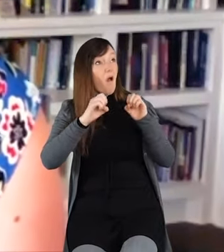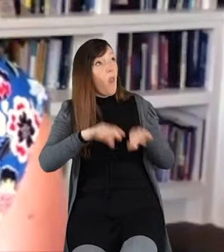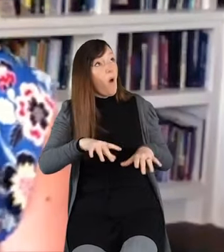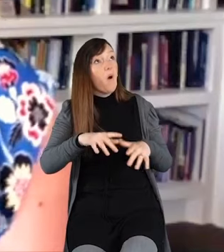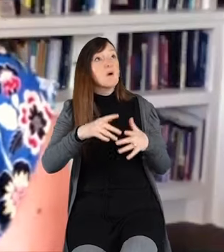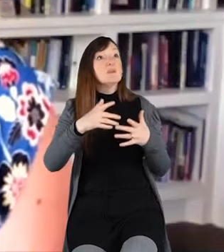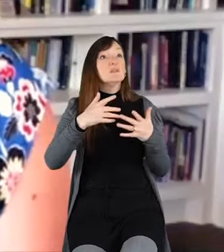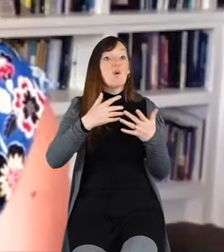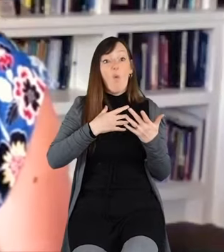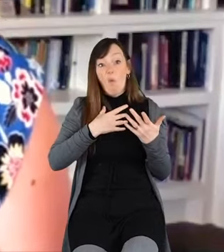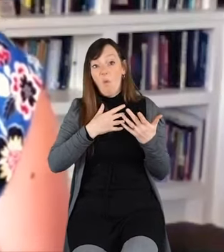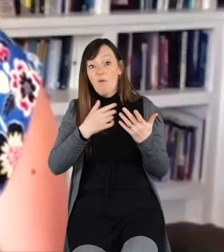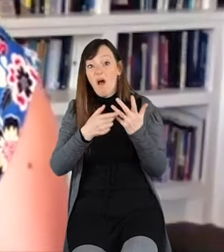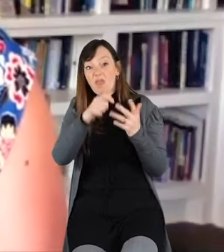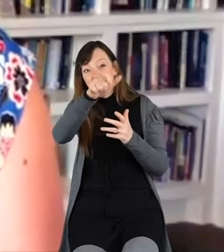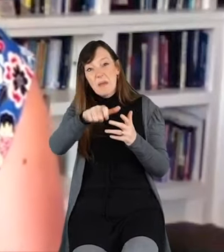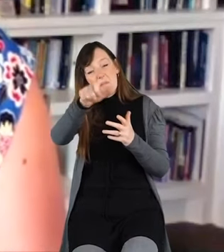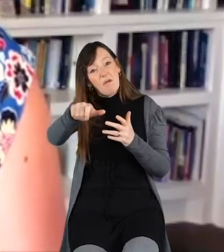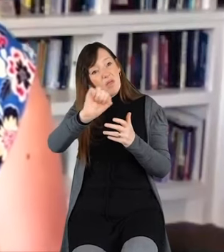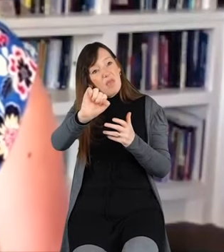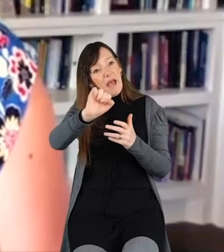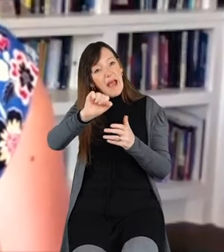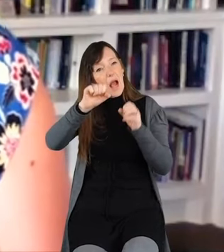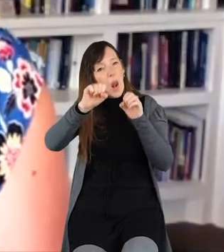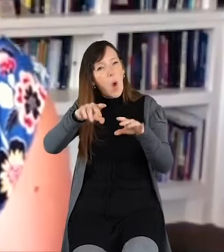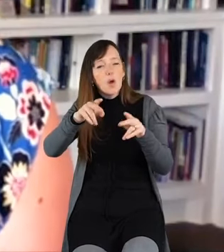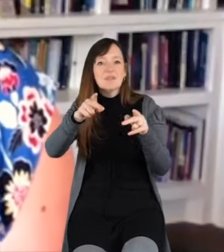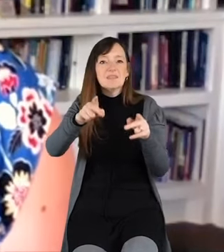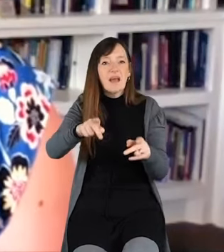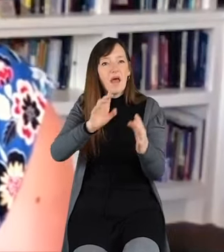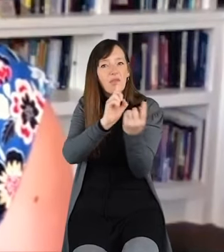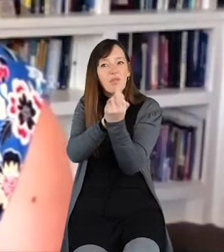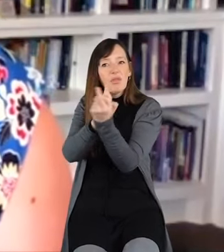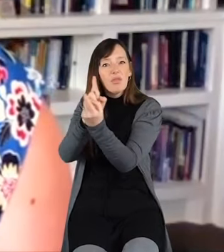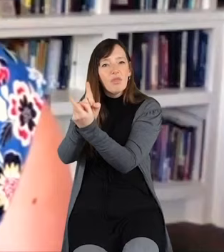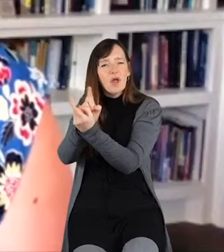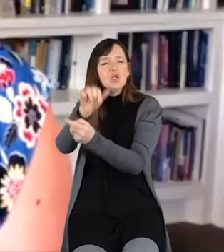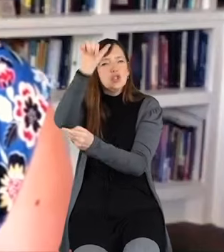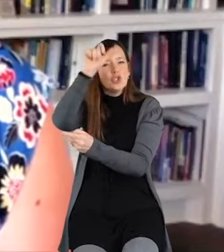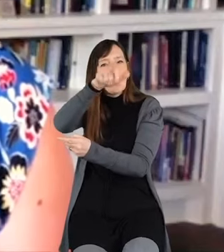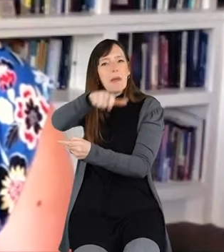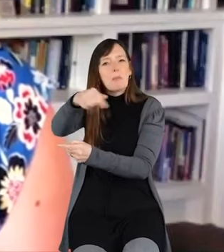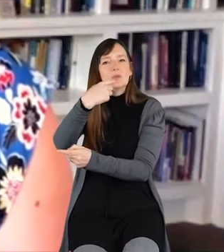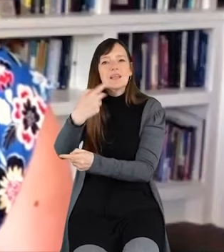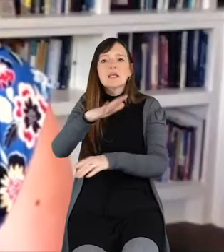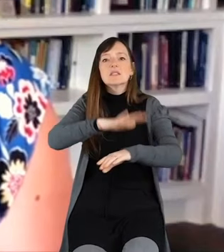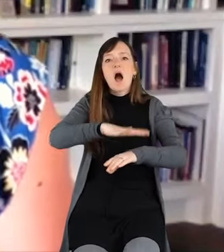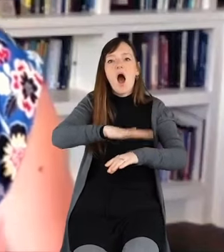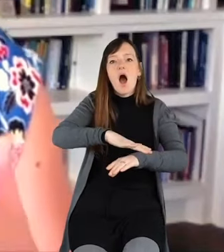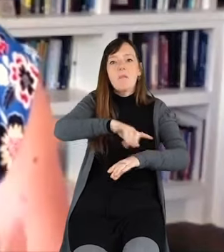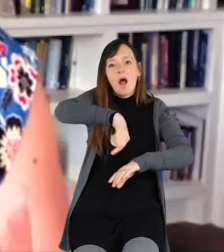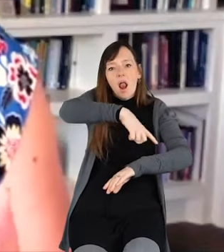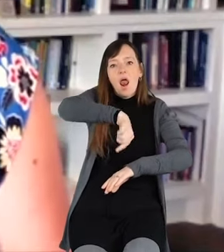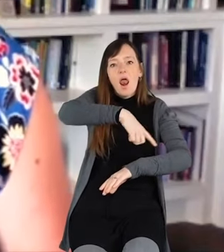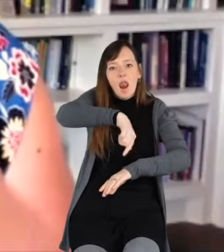walked with a lot of other people through loss, that, you know how people say time heals all wounds? Well, it doesn't. What